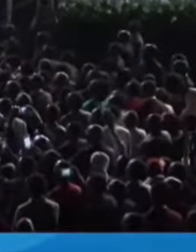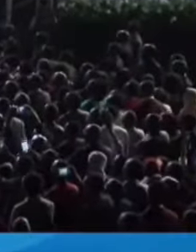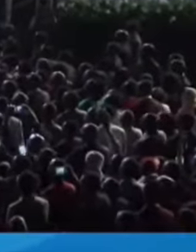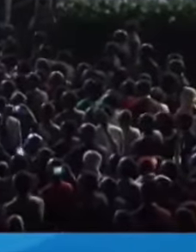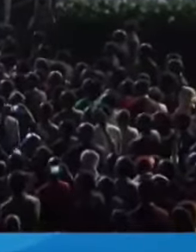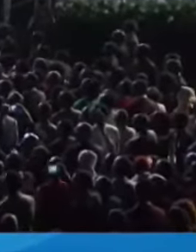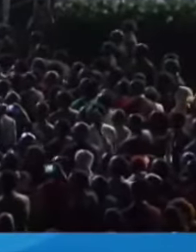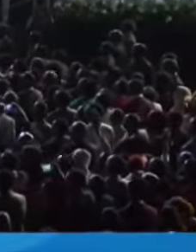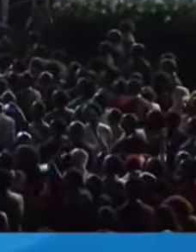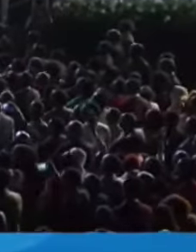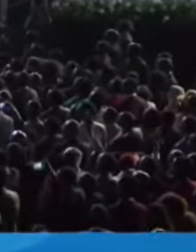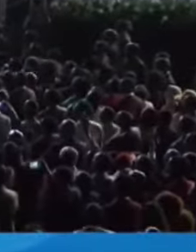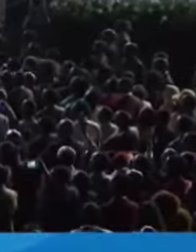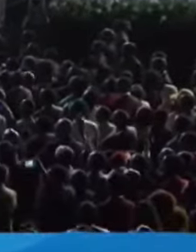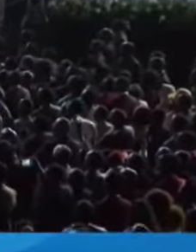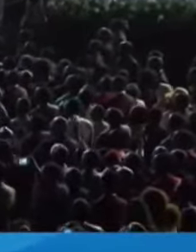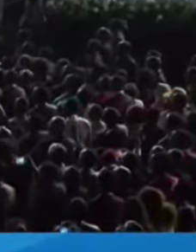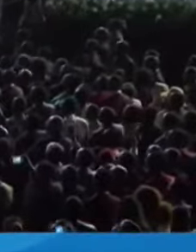me